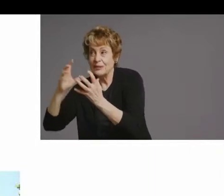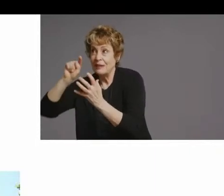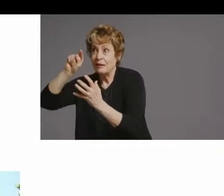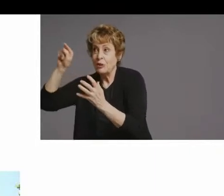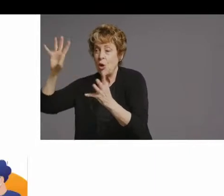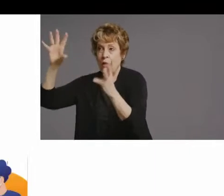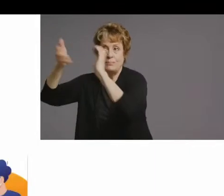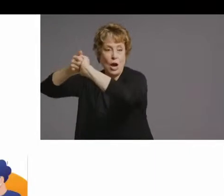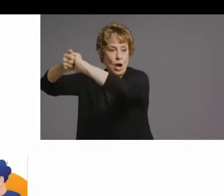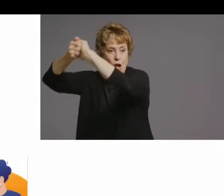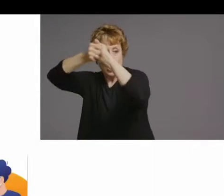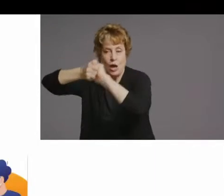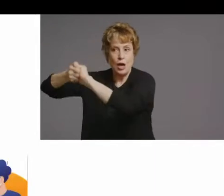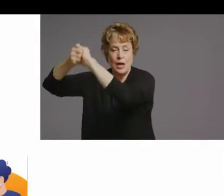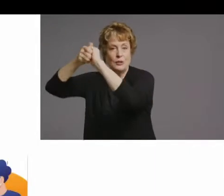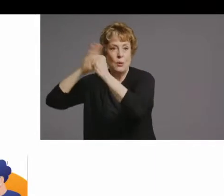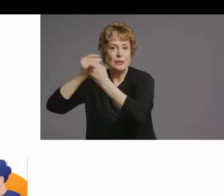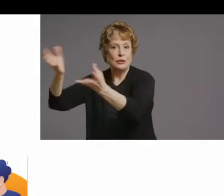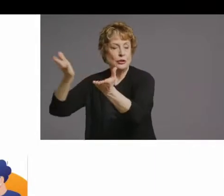Arizona.